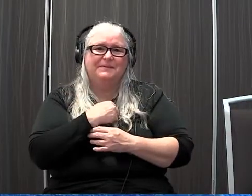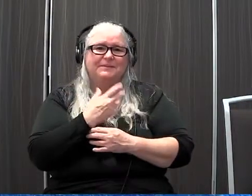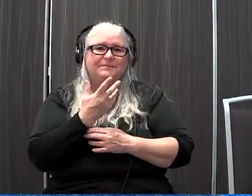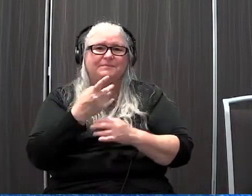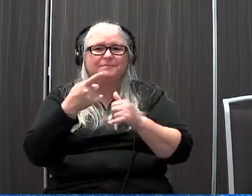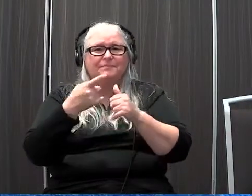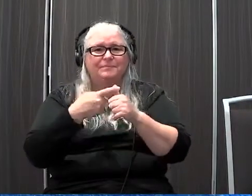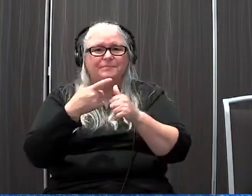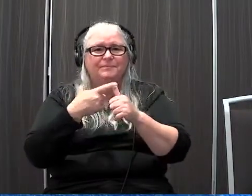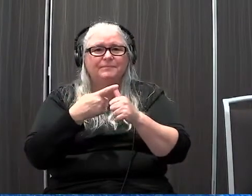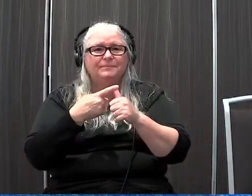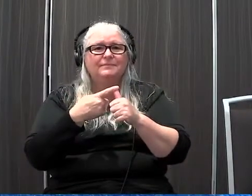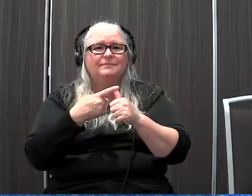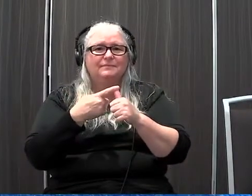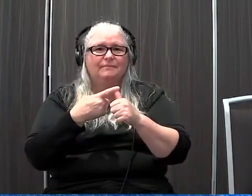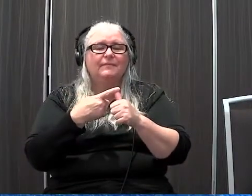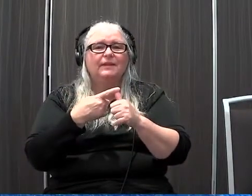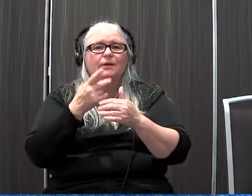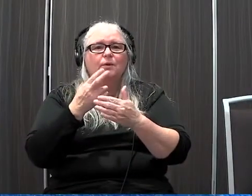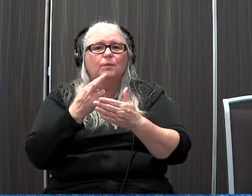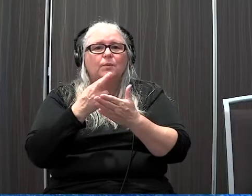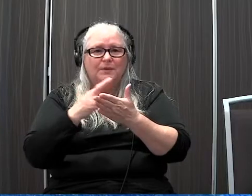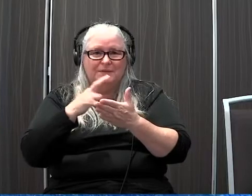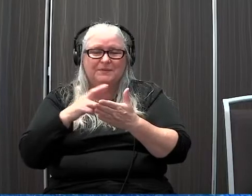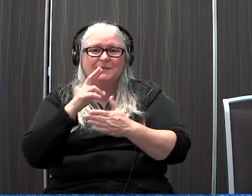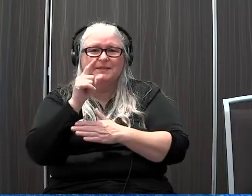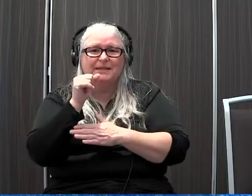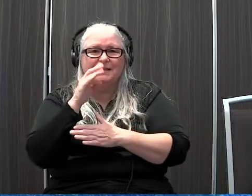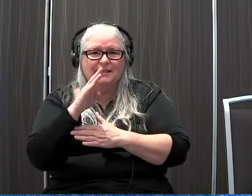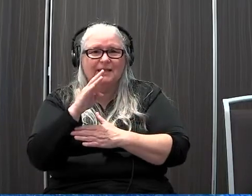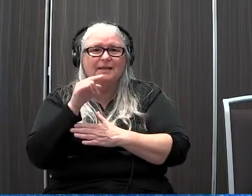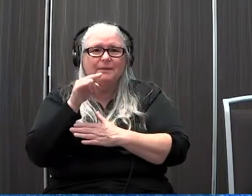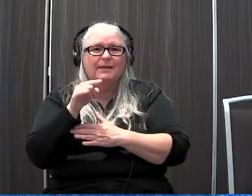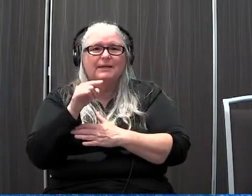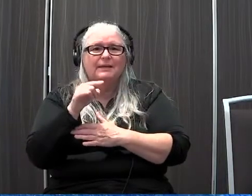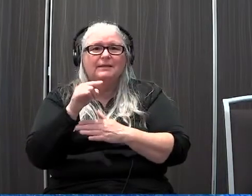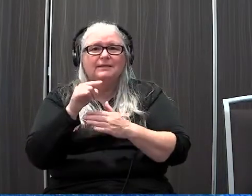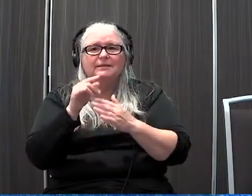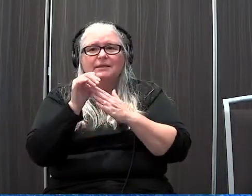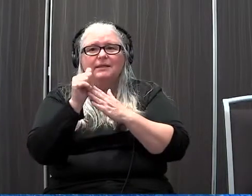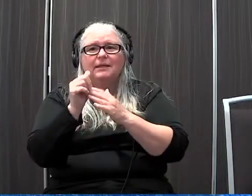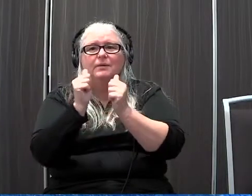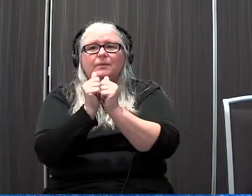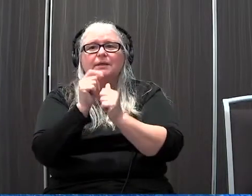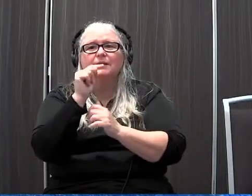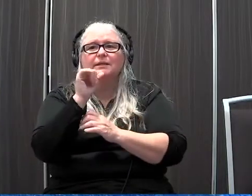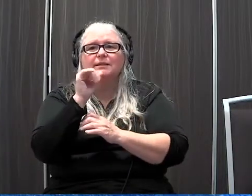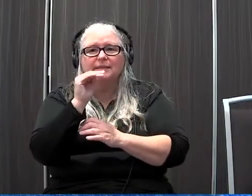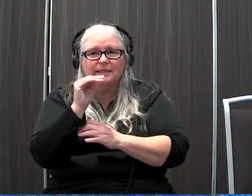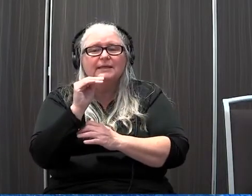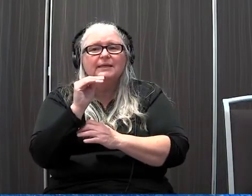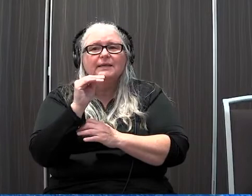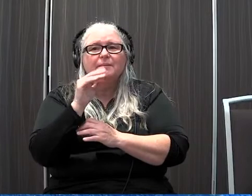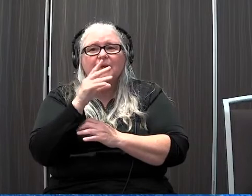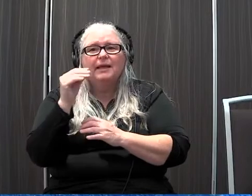first, the Charge Syndrome Research Lab at Central Michigan University, which is led by Tim Hartshorn and consists of graduate school psychology students